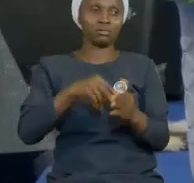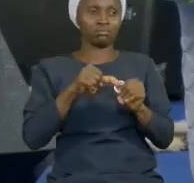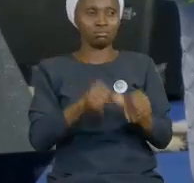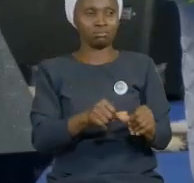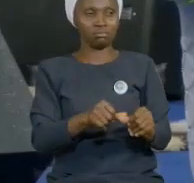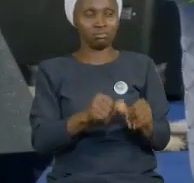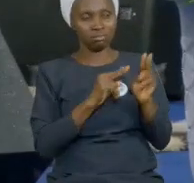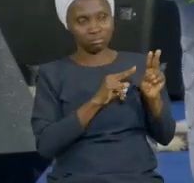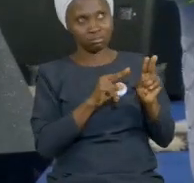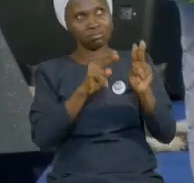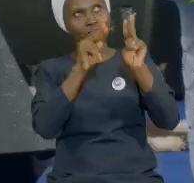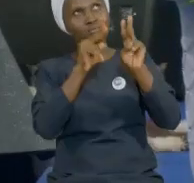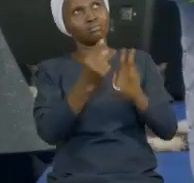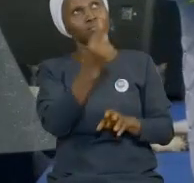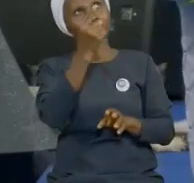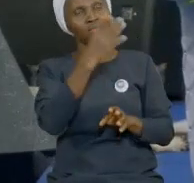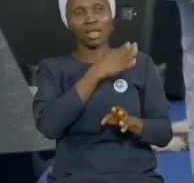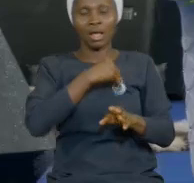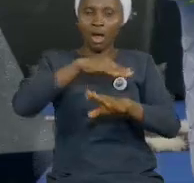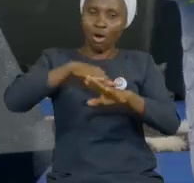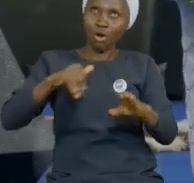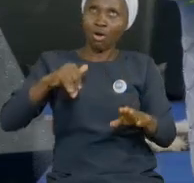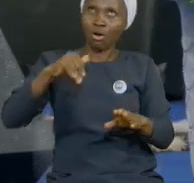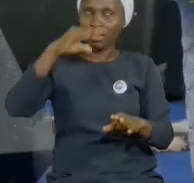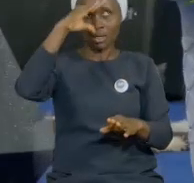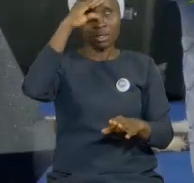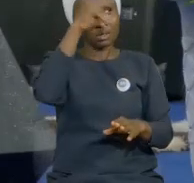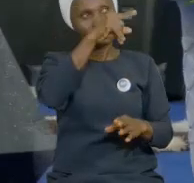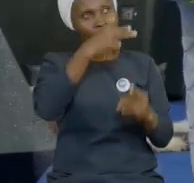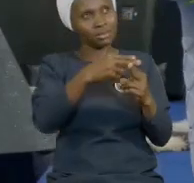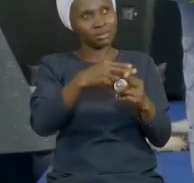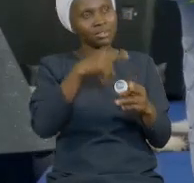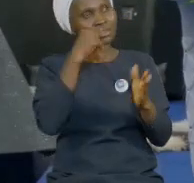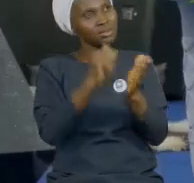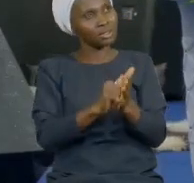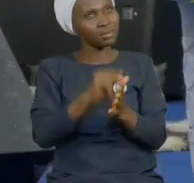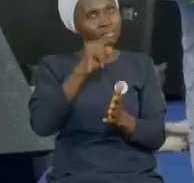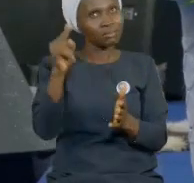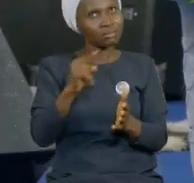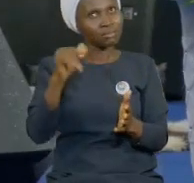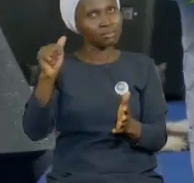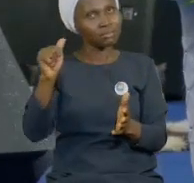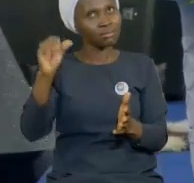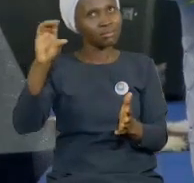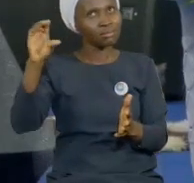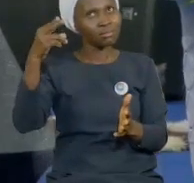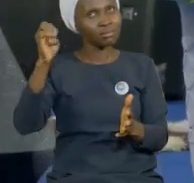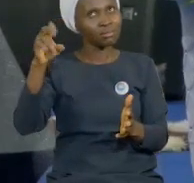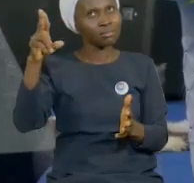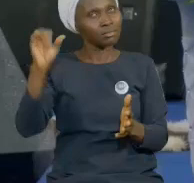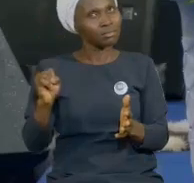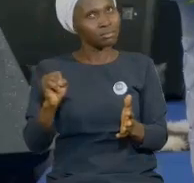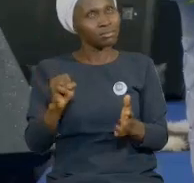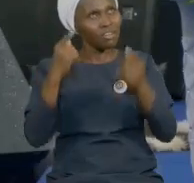up. He called him by name. He said, Zacchaeus, make haste and come down.